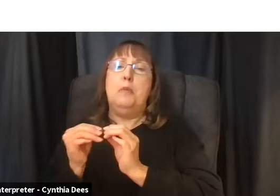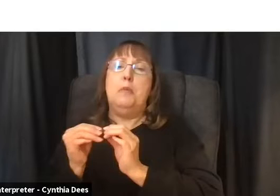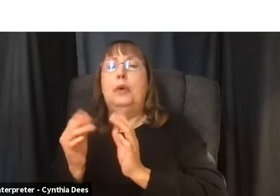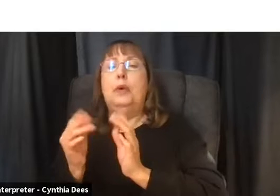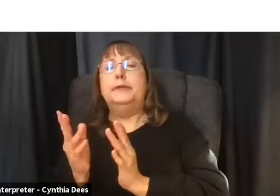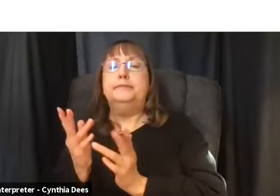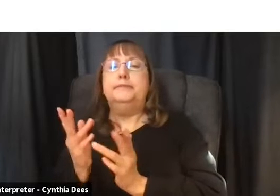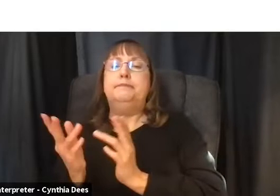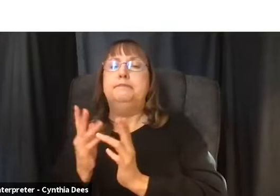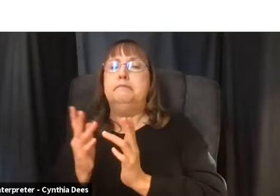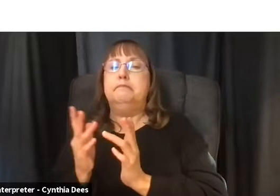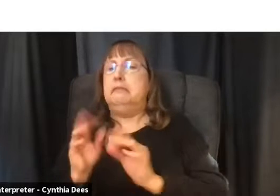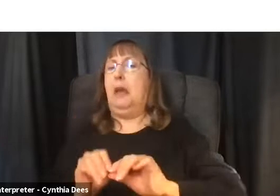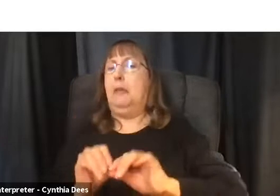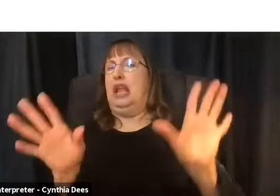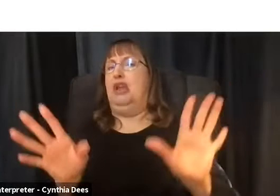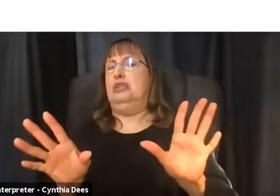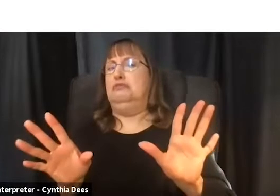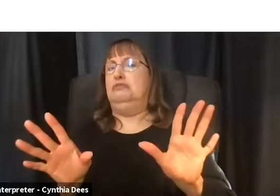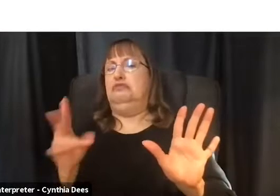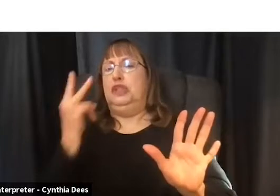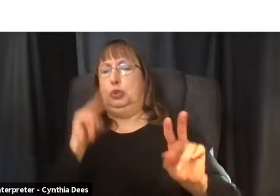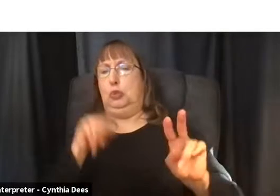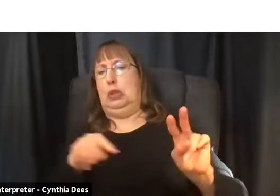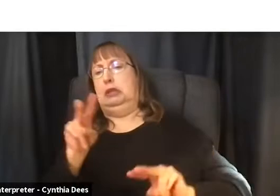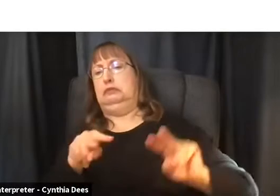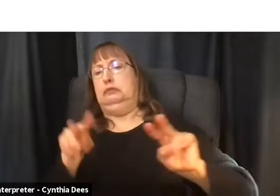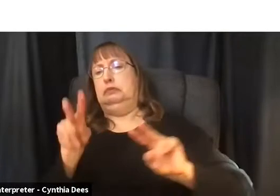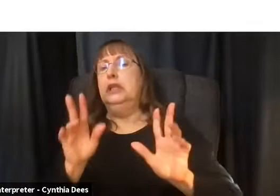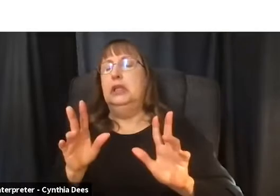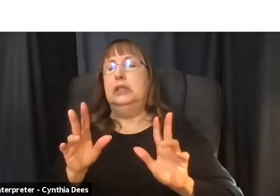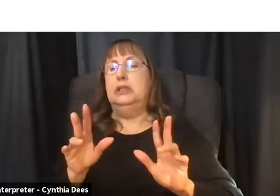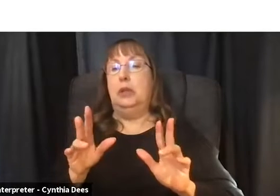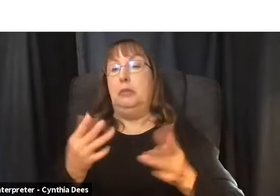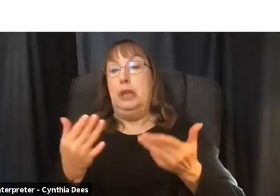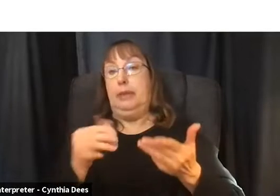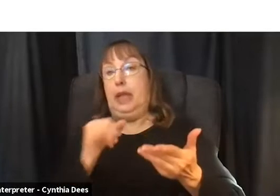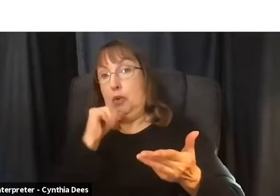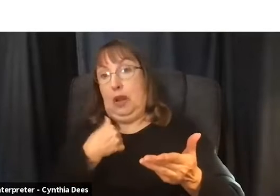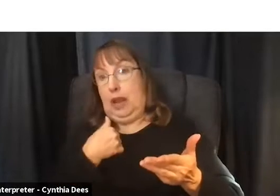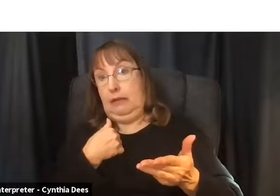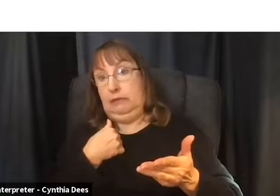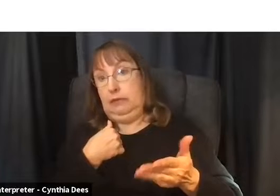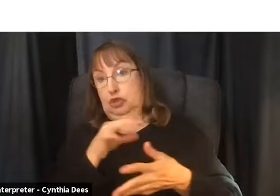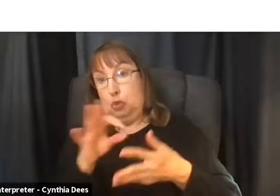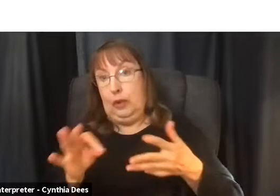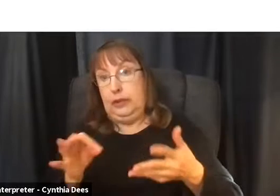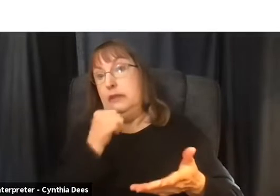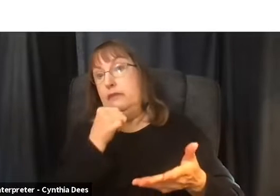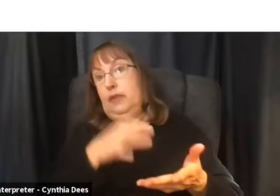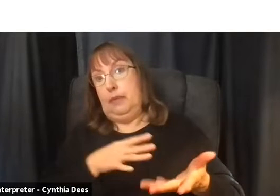more apparent visually. So I may not have a choice about disclosing that I'm a female, for example, but if I have